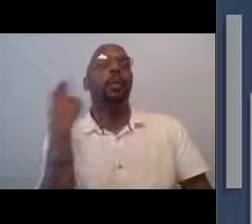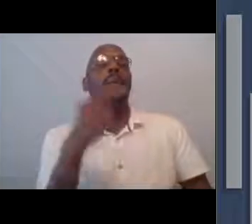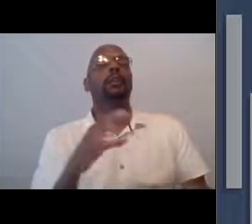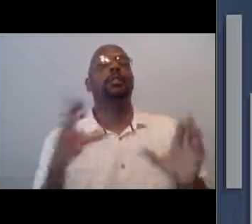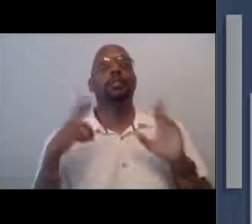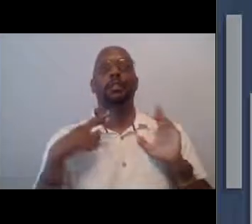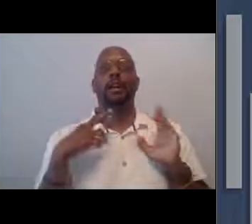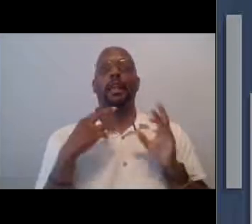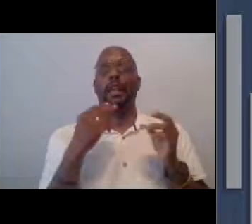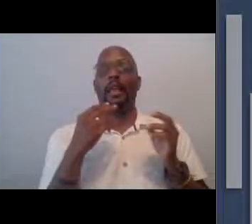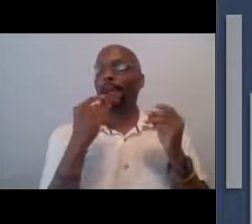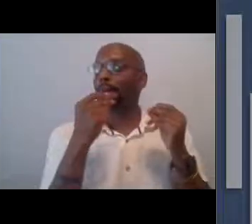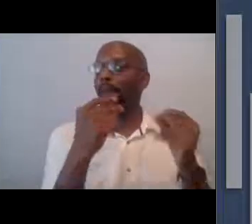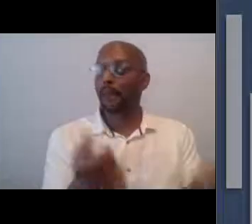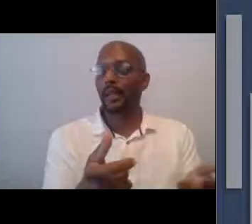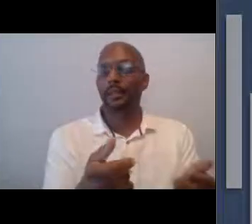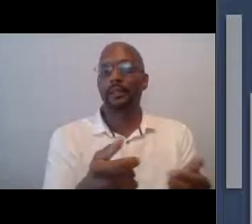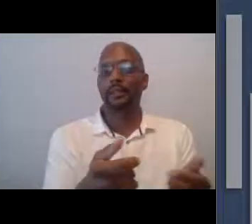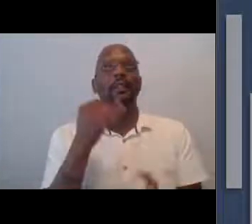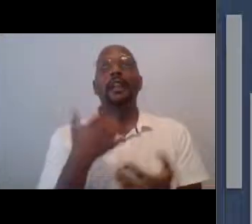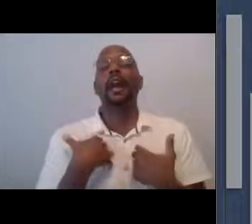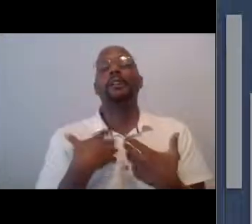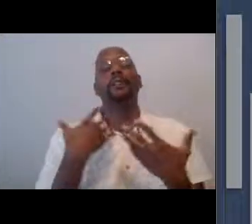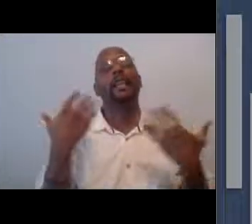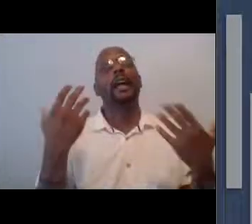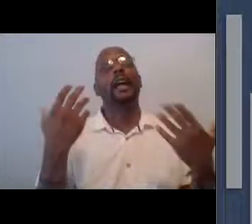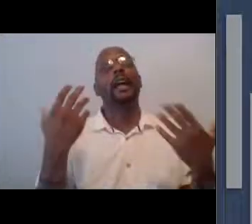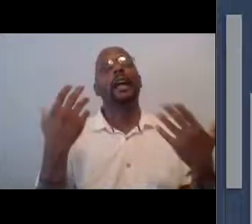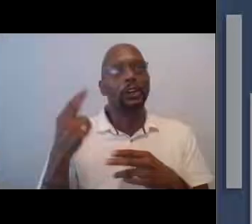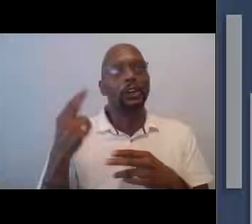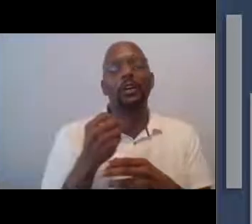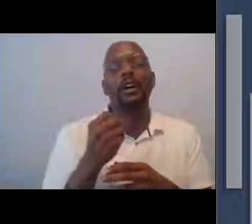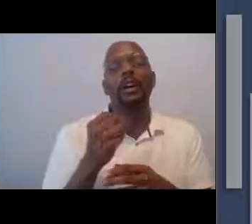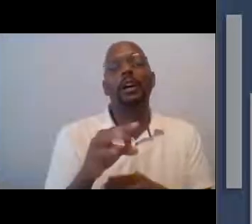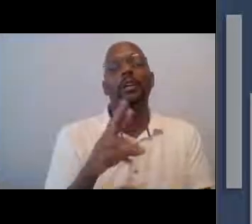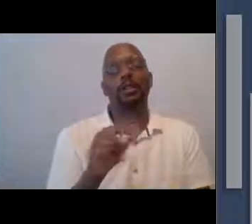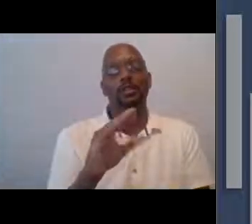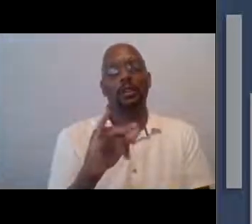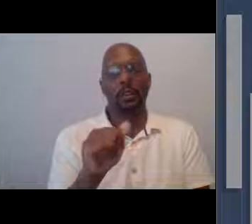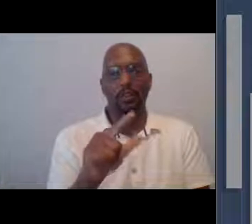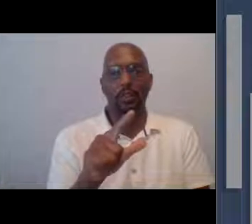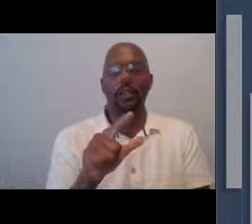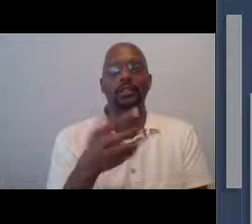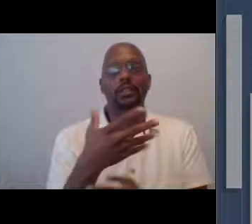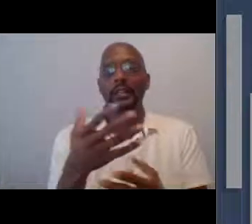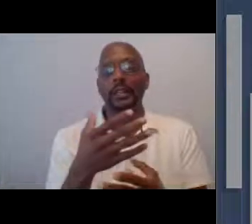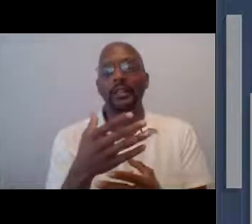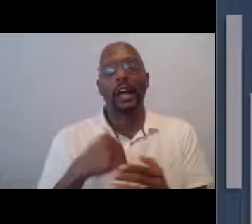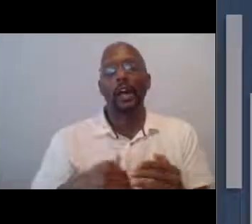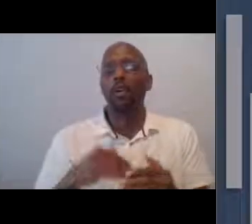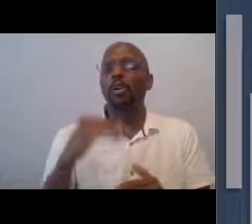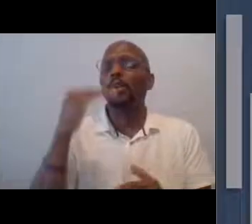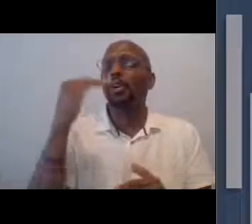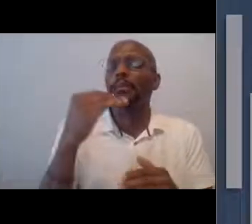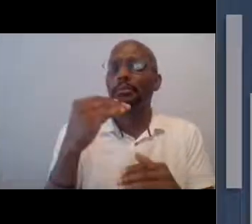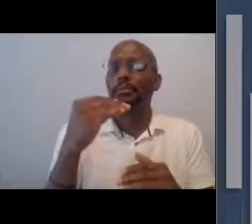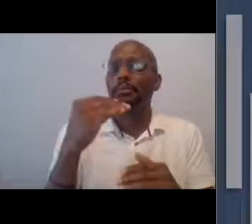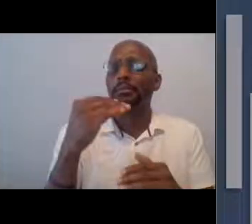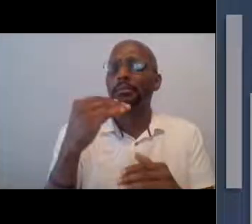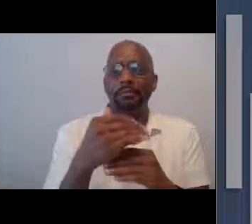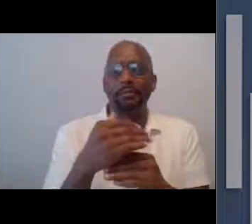process. California has a long history of racial terrorism against people of color. I grew up under the yoke of